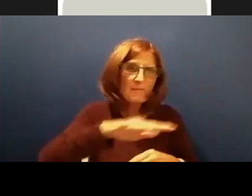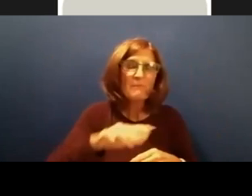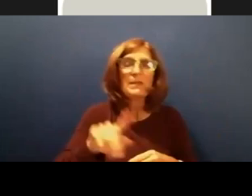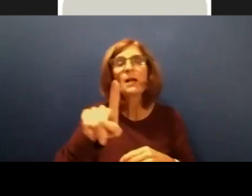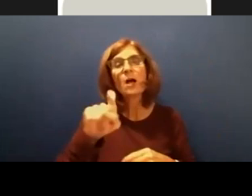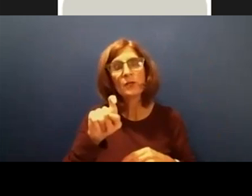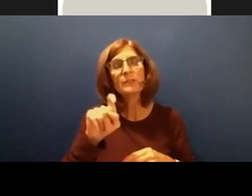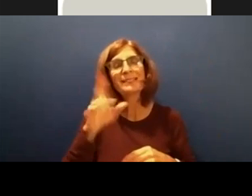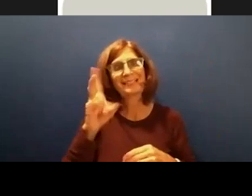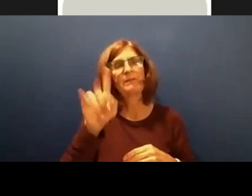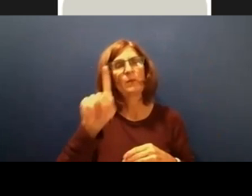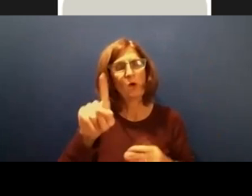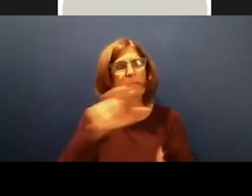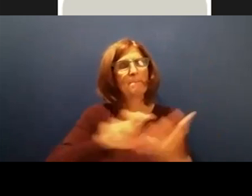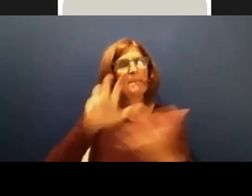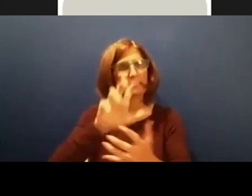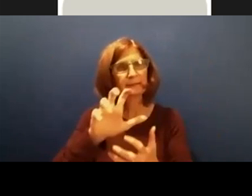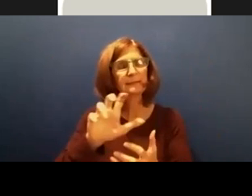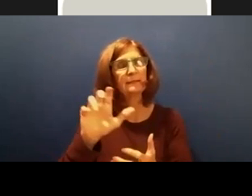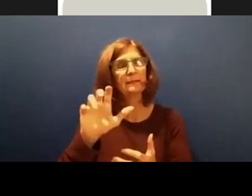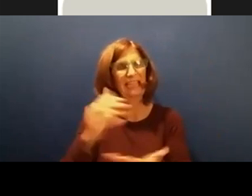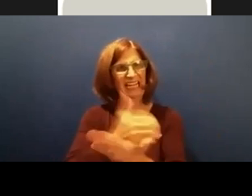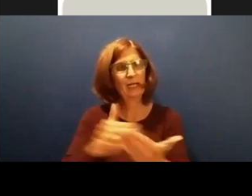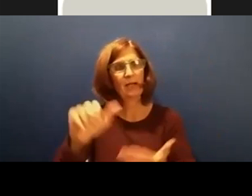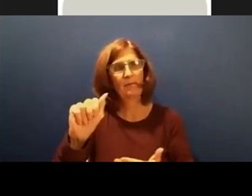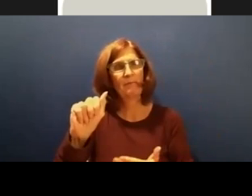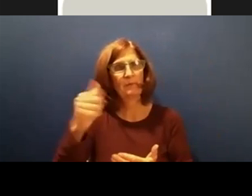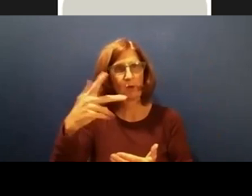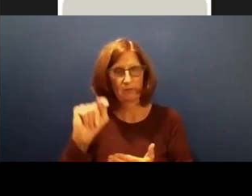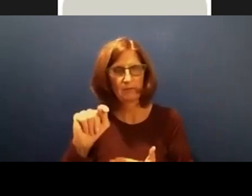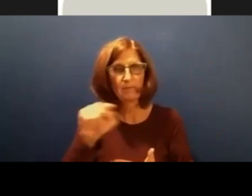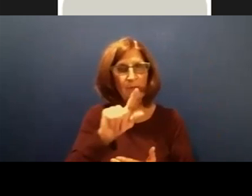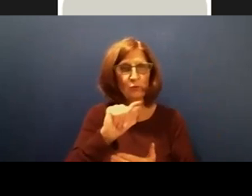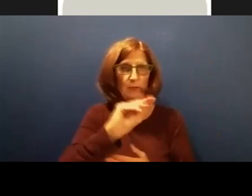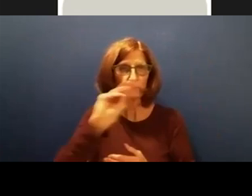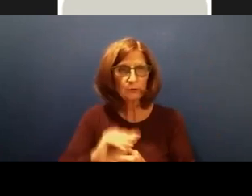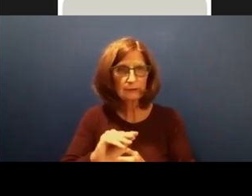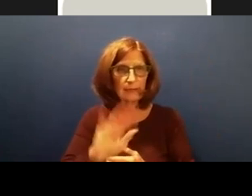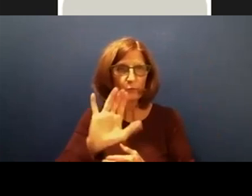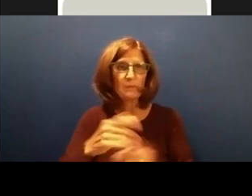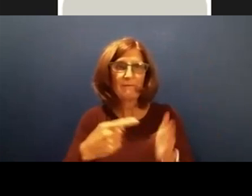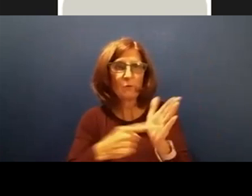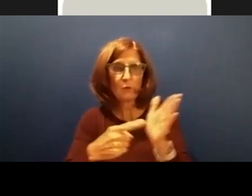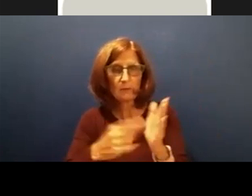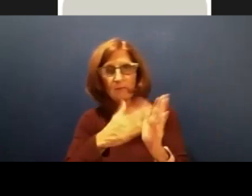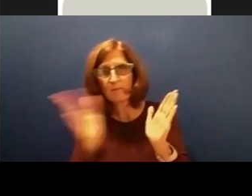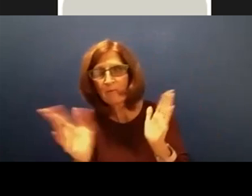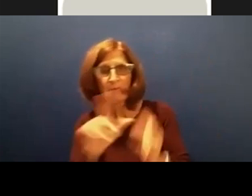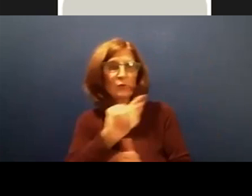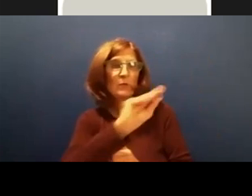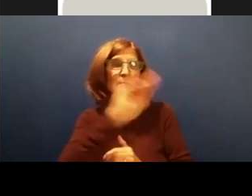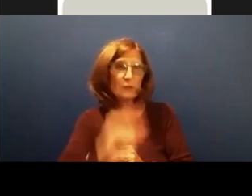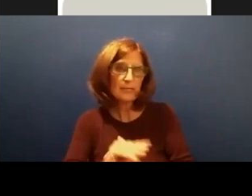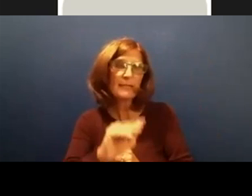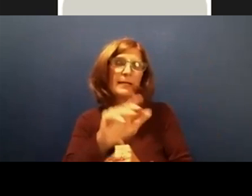mixed income apartments. 20% of the units will be affordable, ranging from 20% area